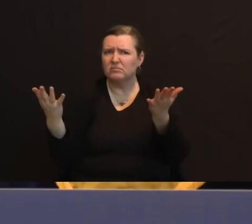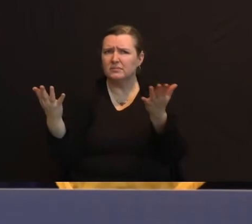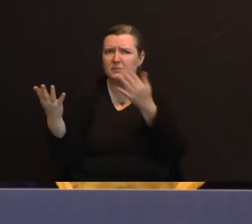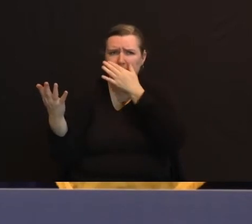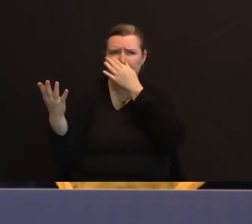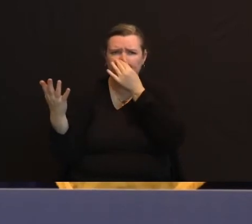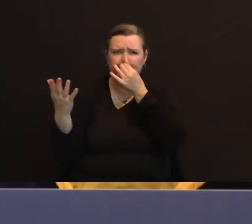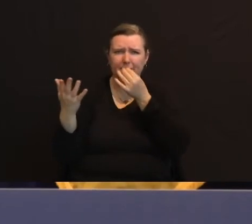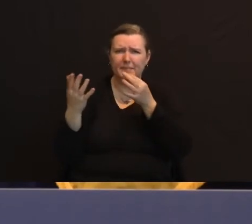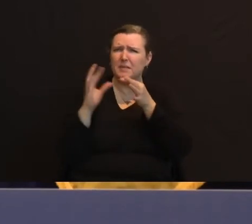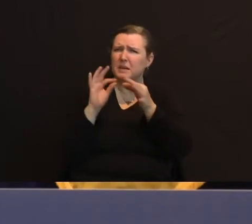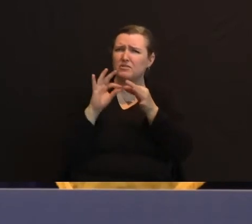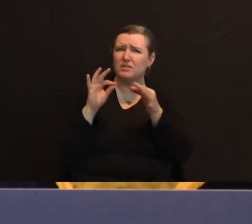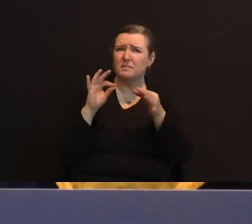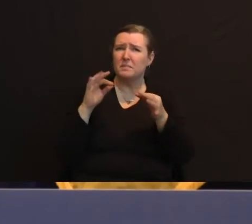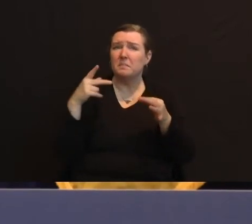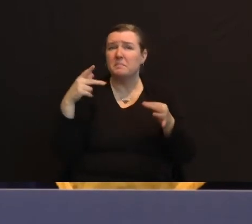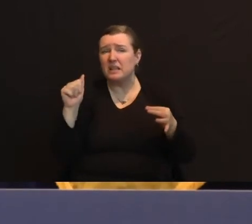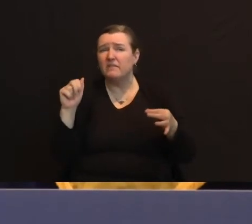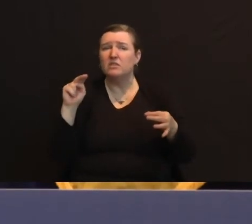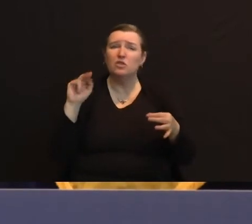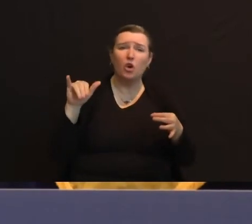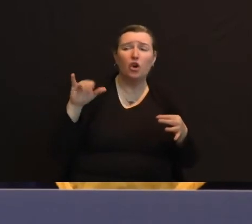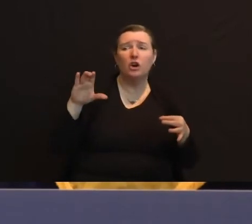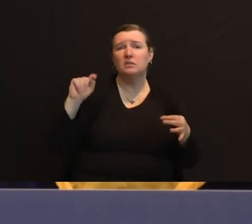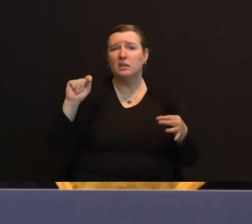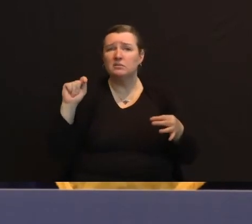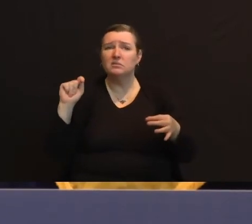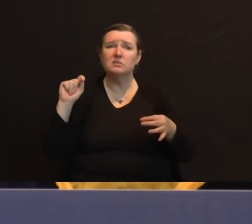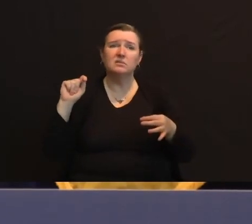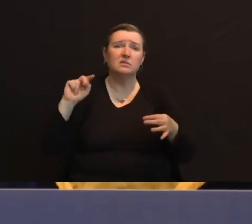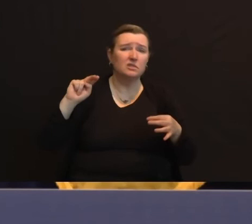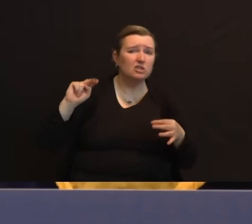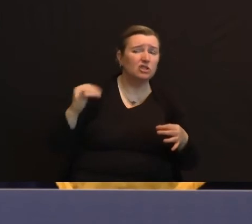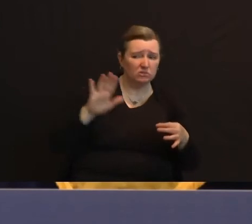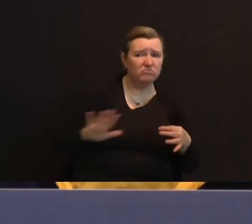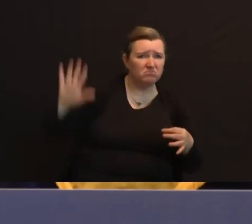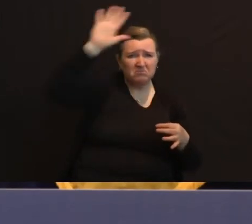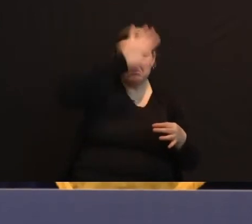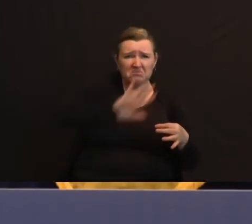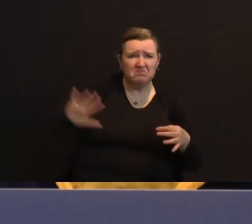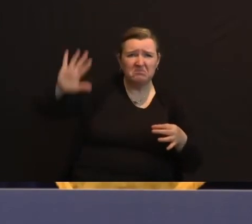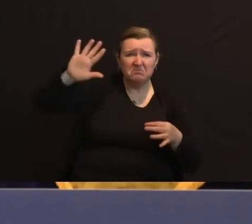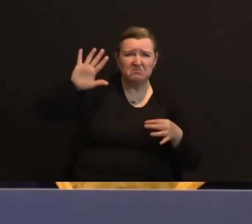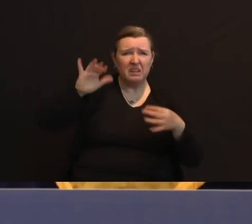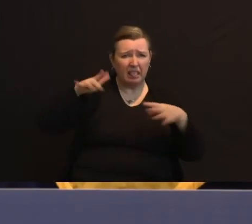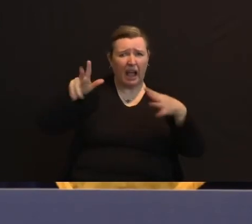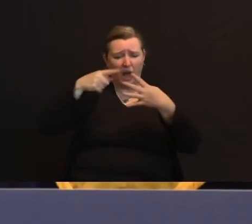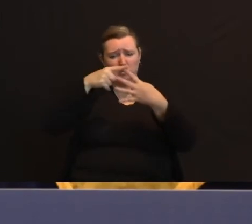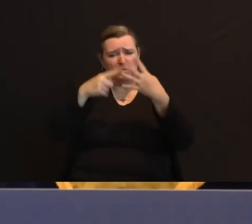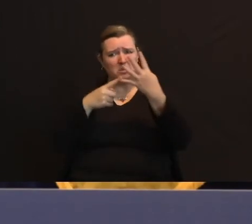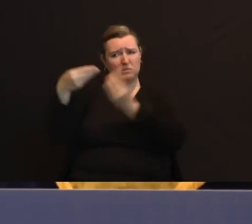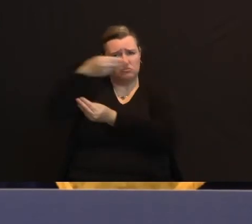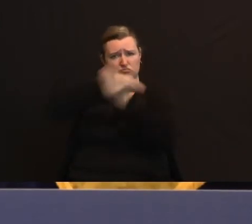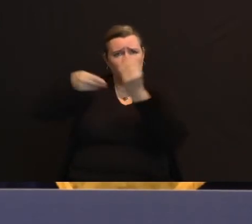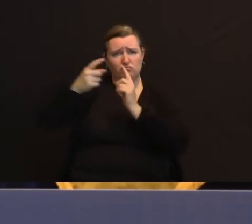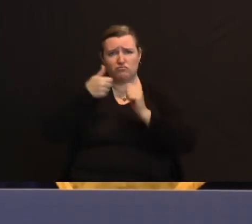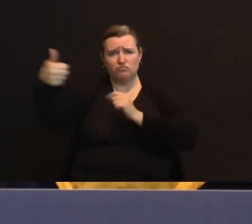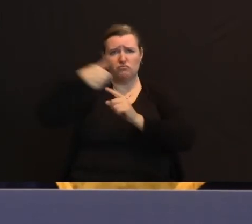before, Pennsylvania, New York, and Connecticut, and New Jersey? And this advisory has been changed so often. First it